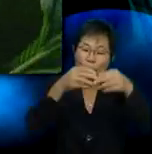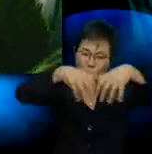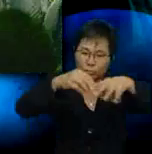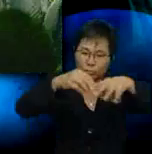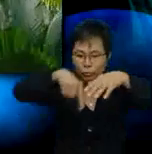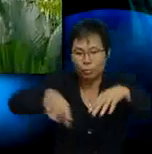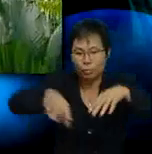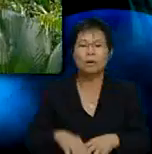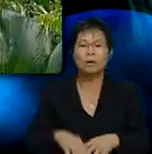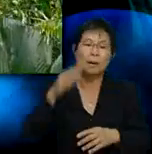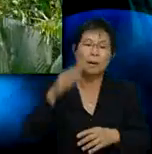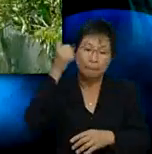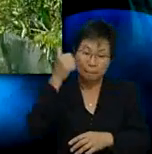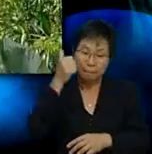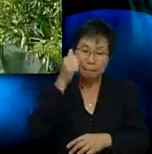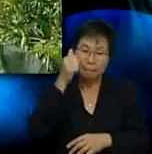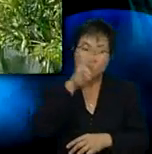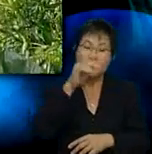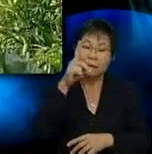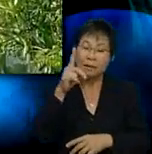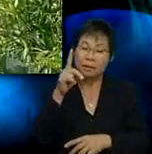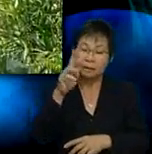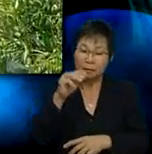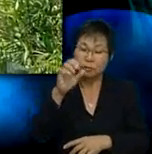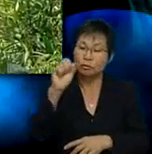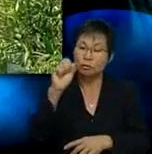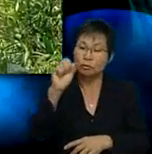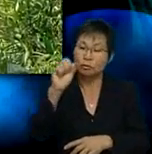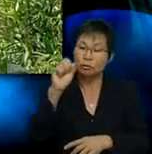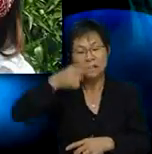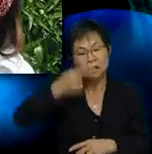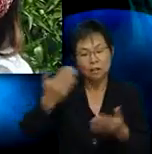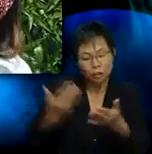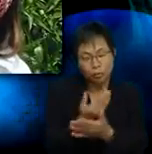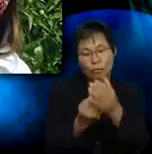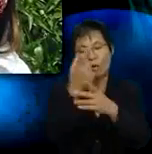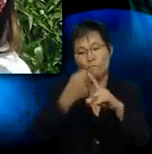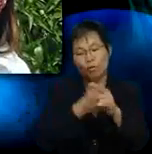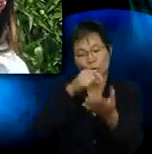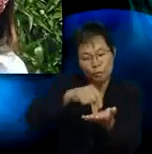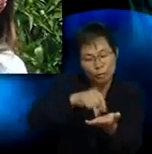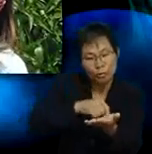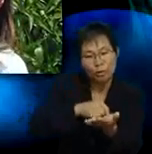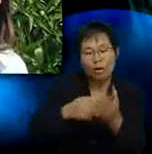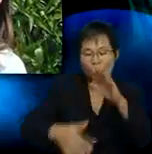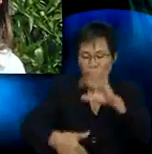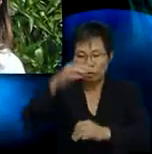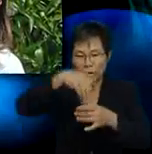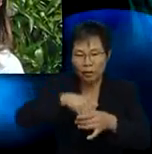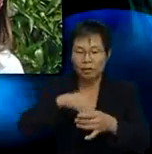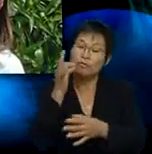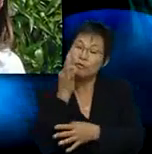Madam Sophia, earlier, you were telling that new plants are formed from the seed found in the